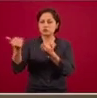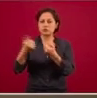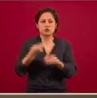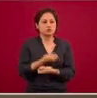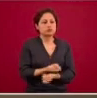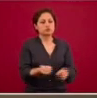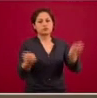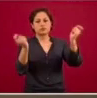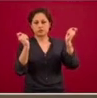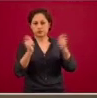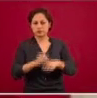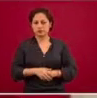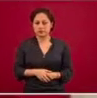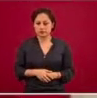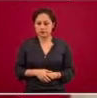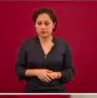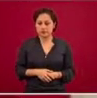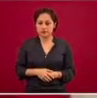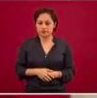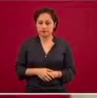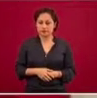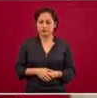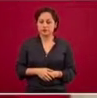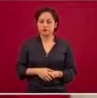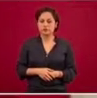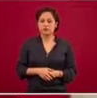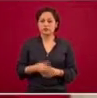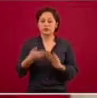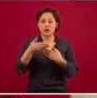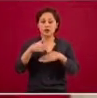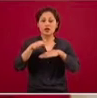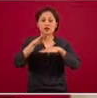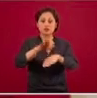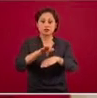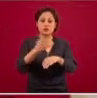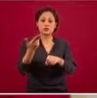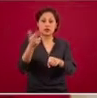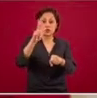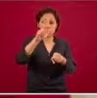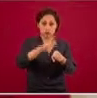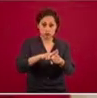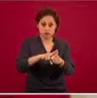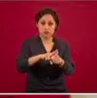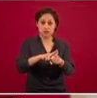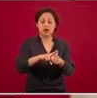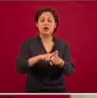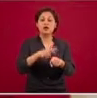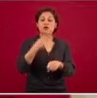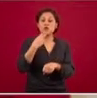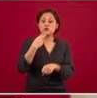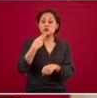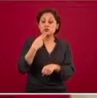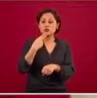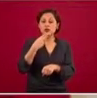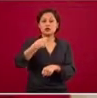2 shipments so far, and the following shipments will be completed during the following days.